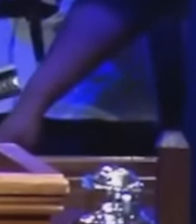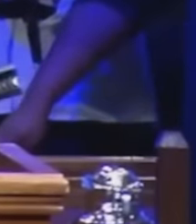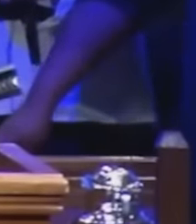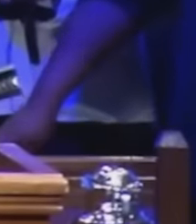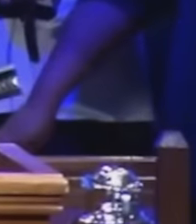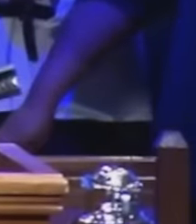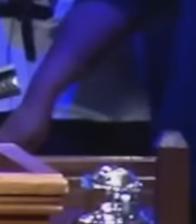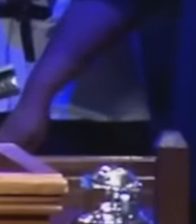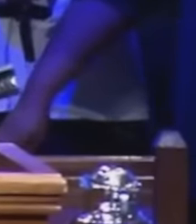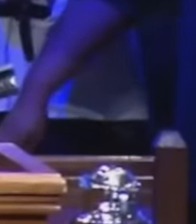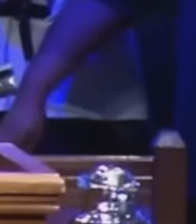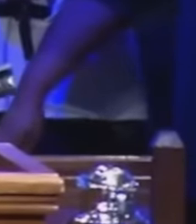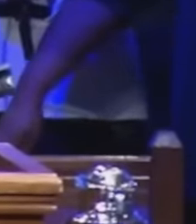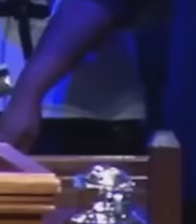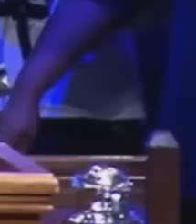Wish